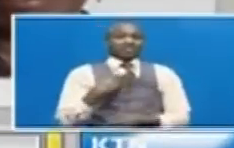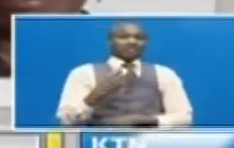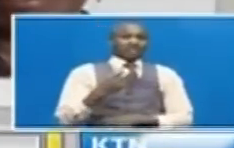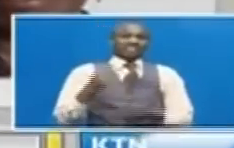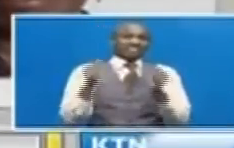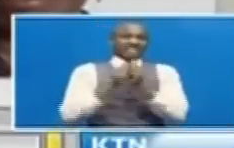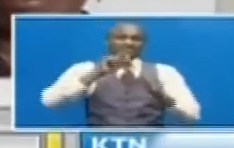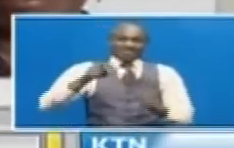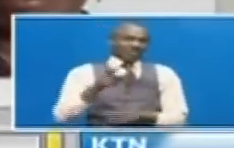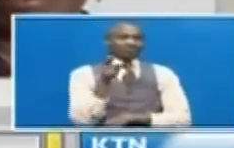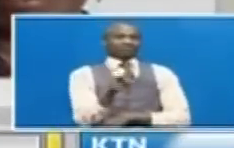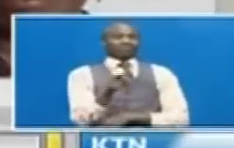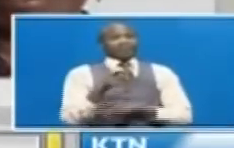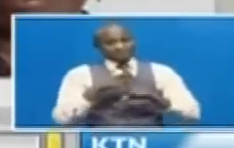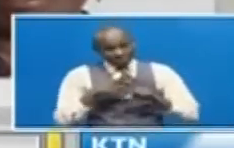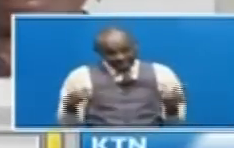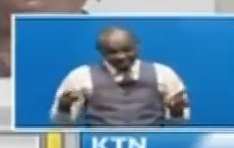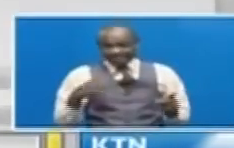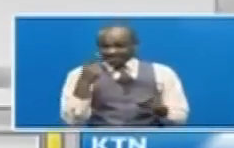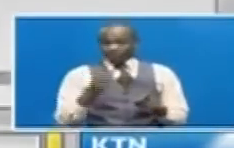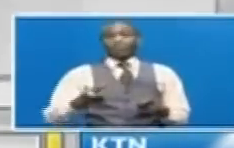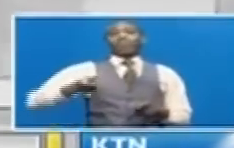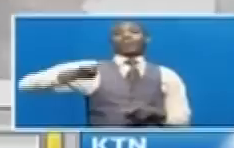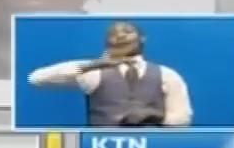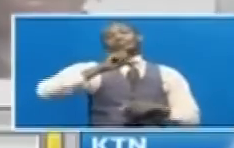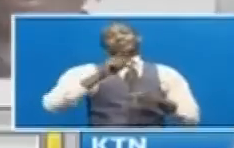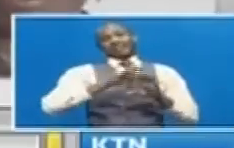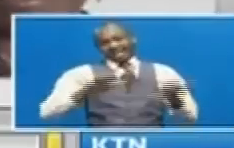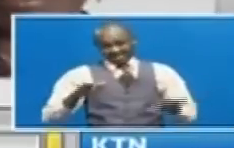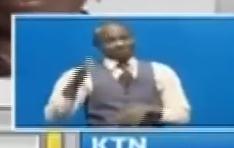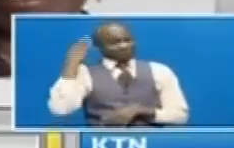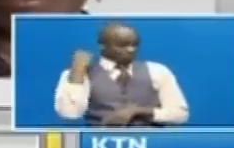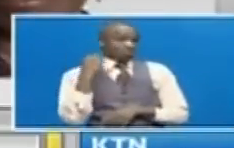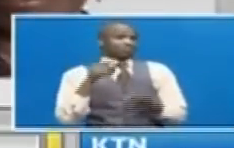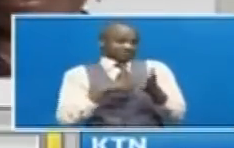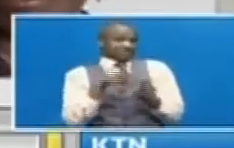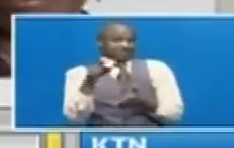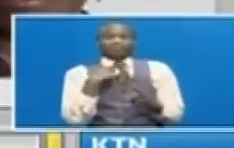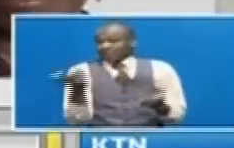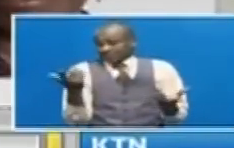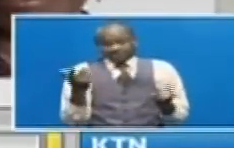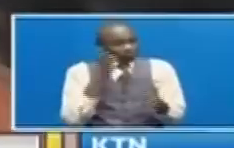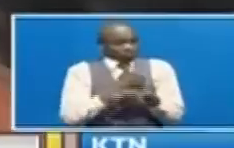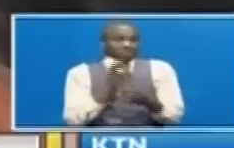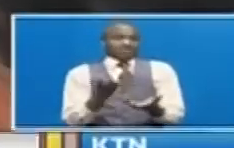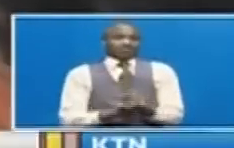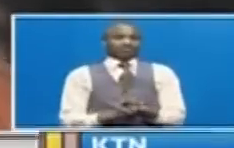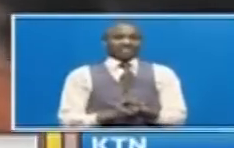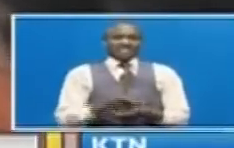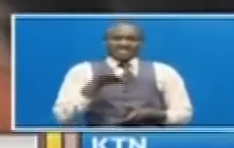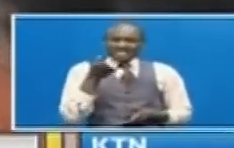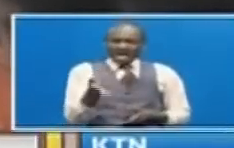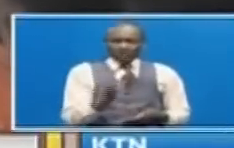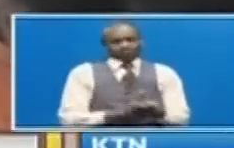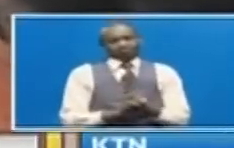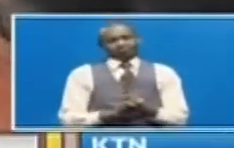110 million shillings by overstating the value of land earmarked for purchase by the government in Mombasa. Suspended